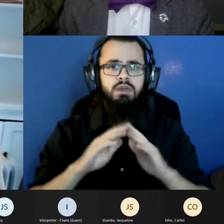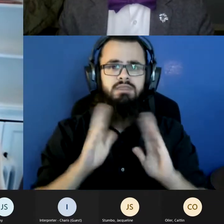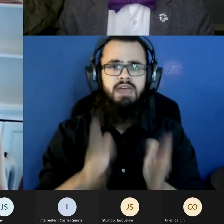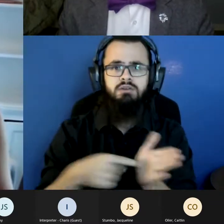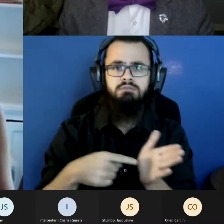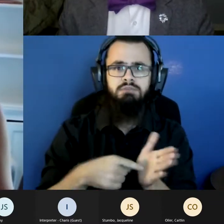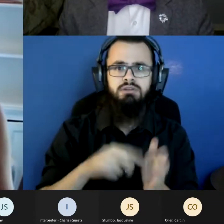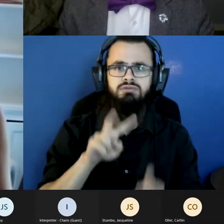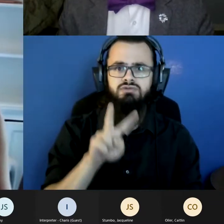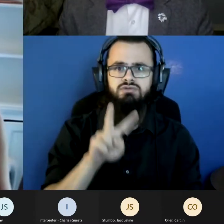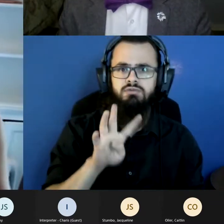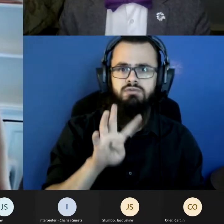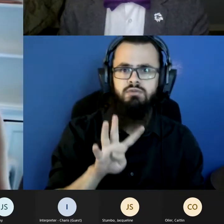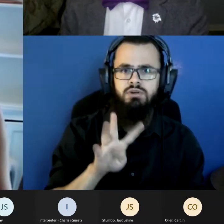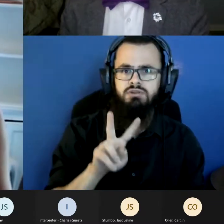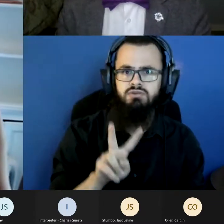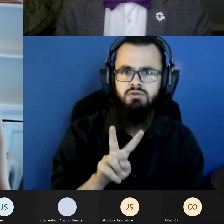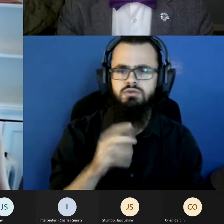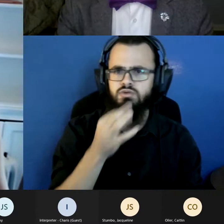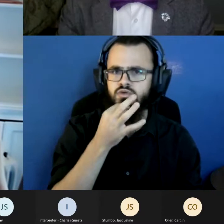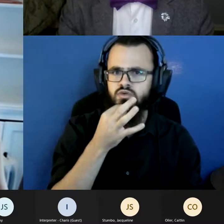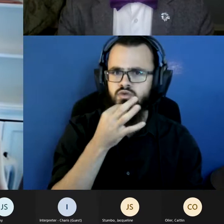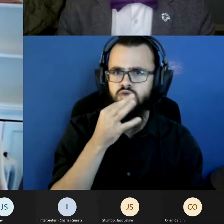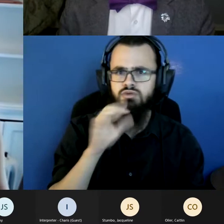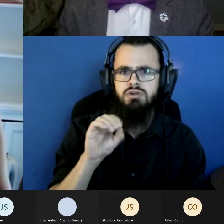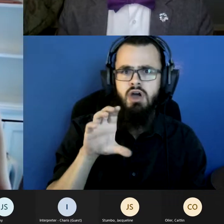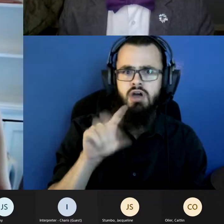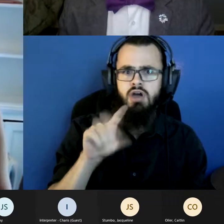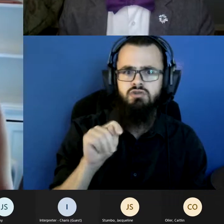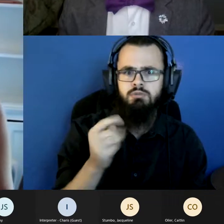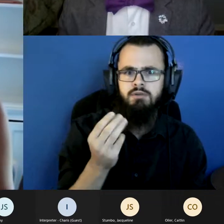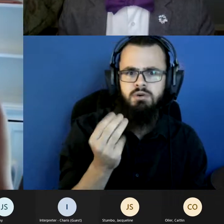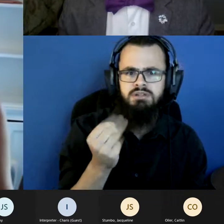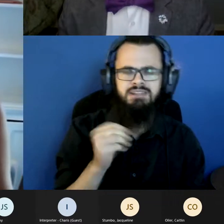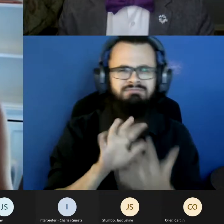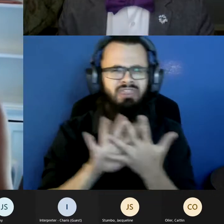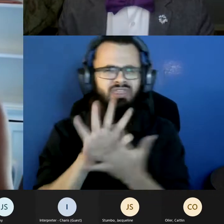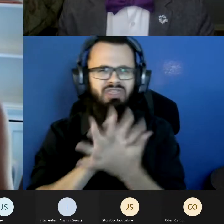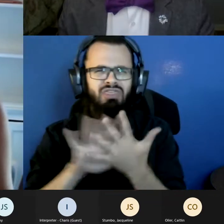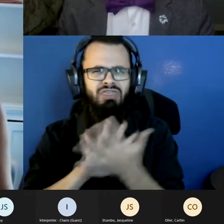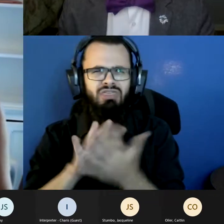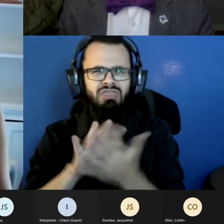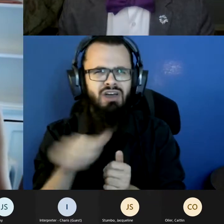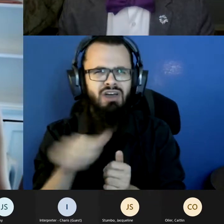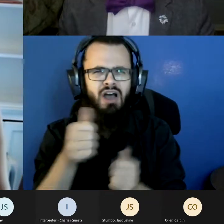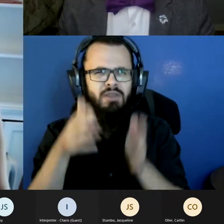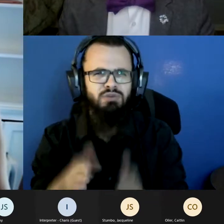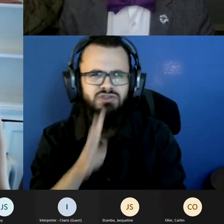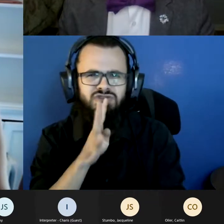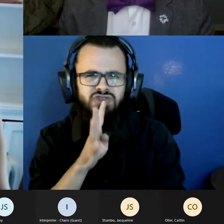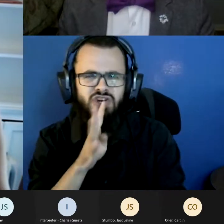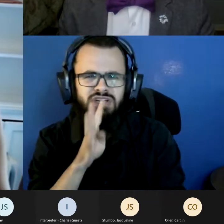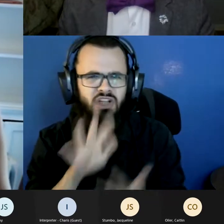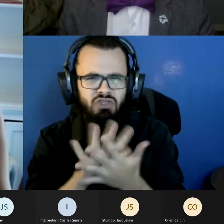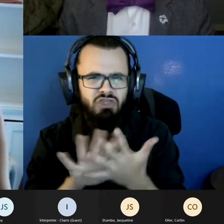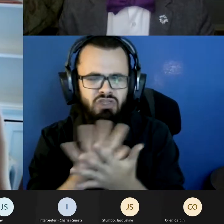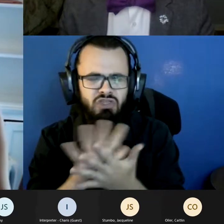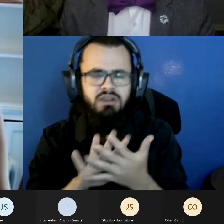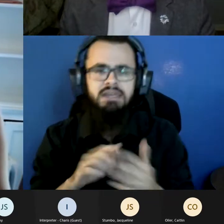13th, that's going to be potentially even more so. So it's not just about